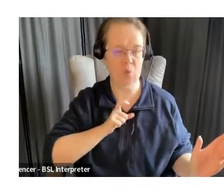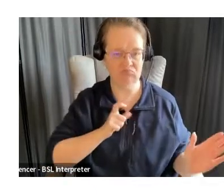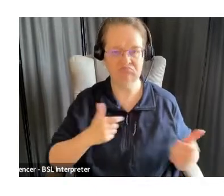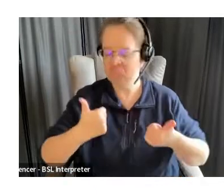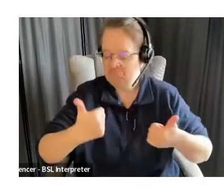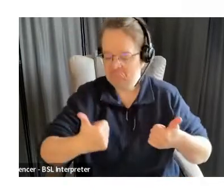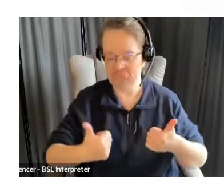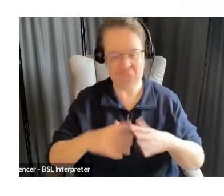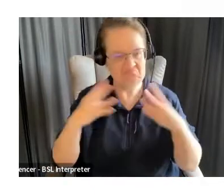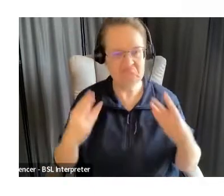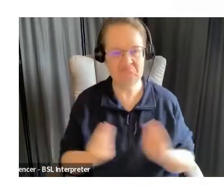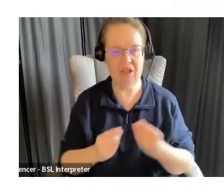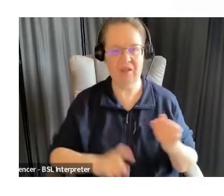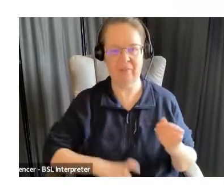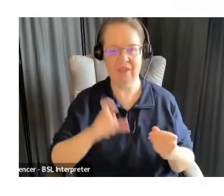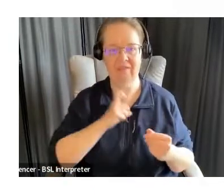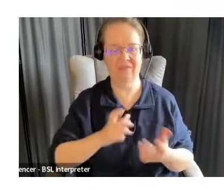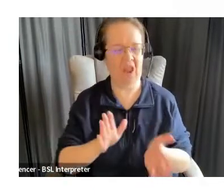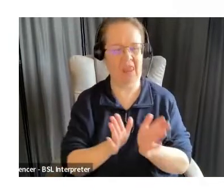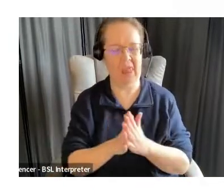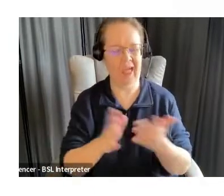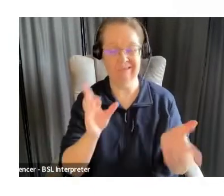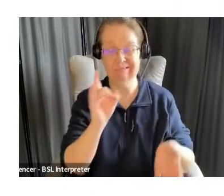ability to nail their next interview.